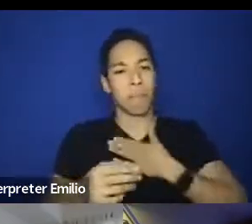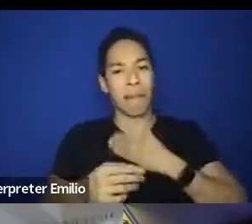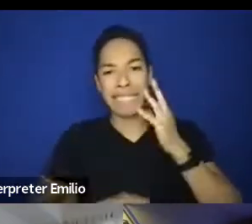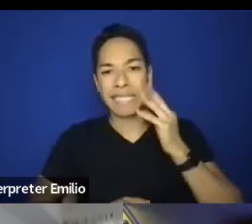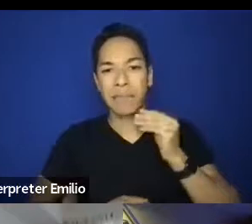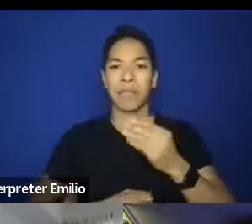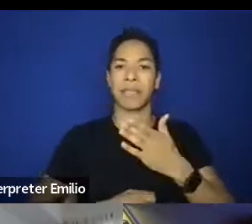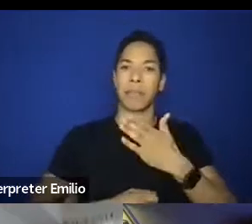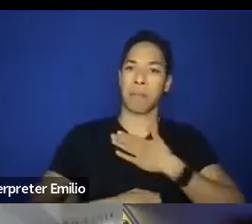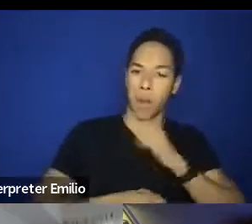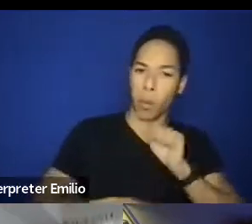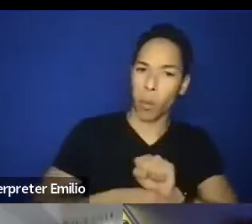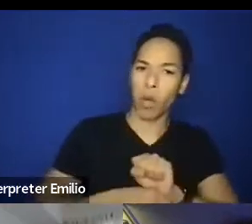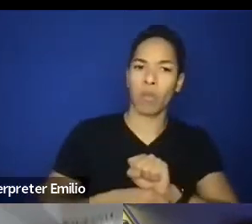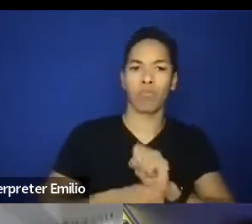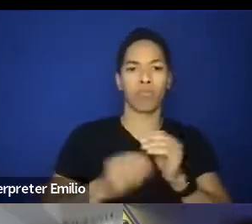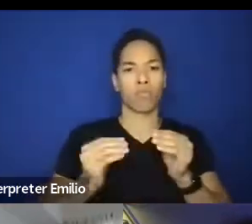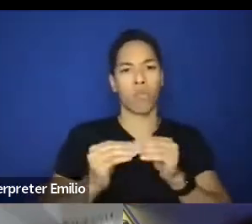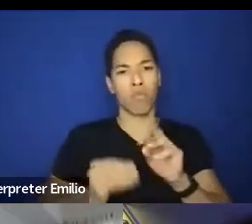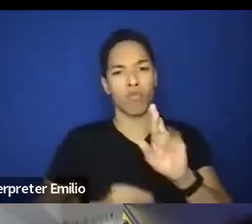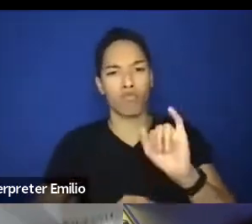But now it's